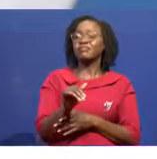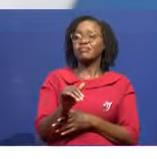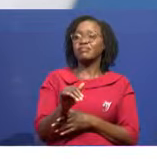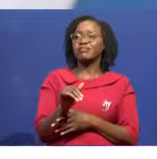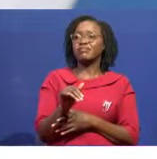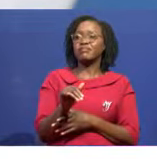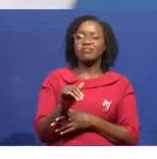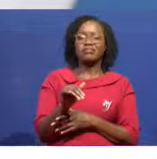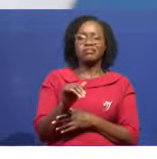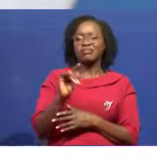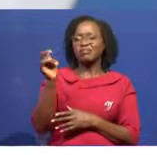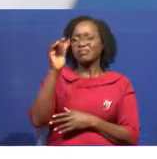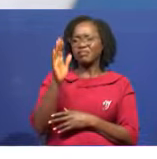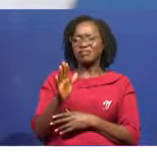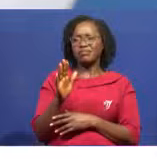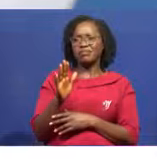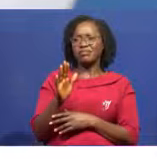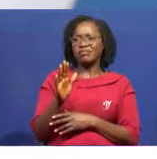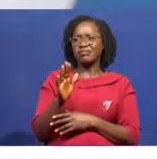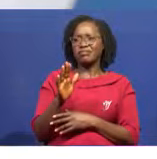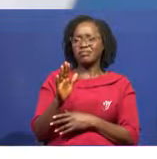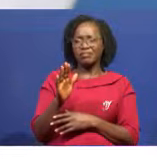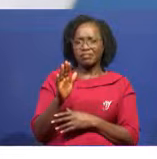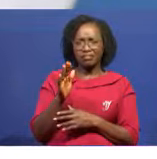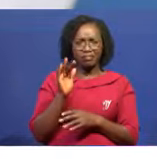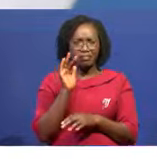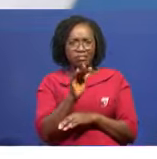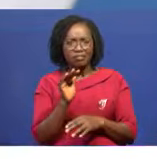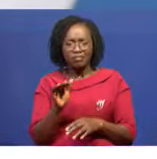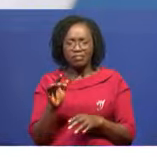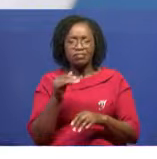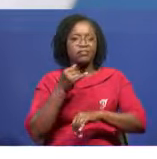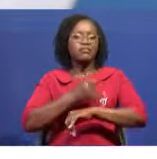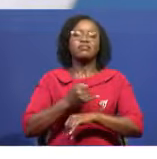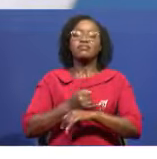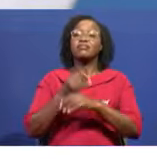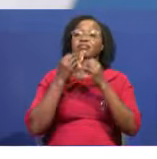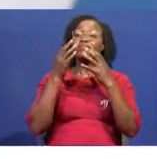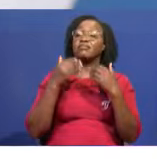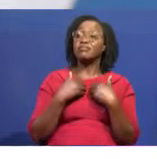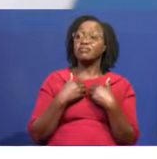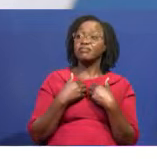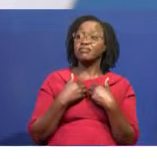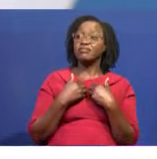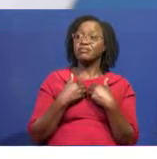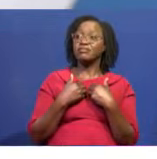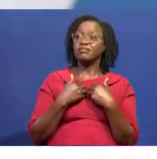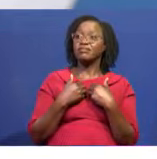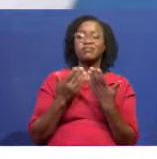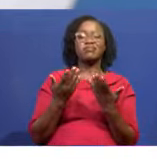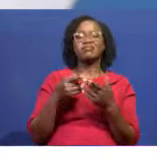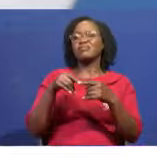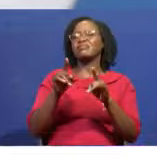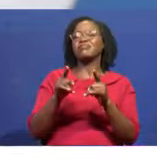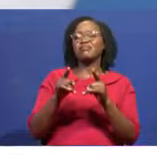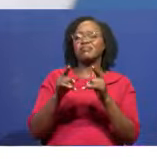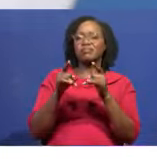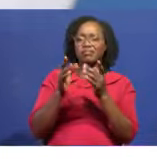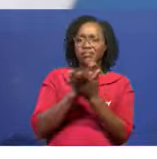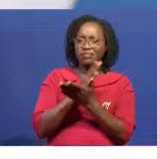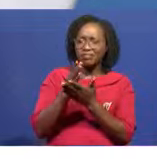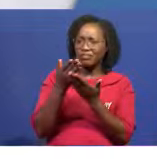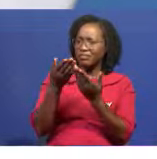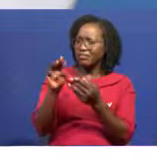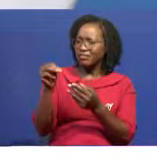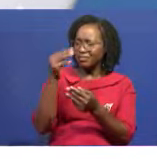does not need the Kenyan people to prompt you as the institution that has that information. You should proactively disclose it, because this is